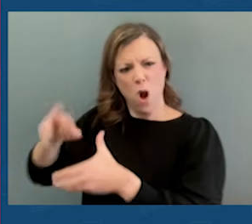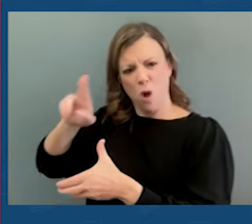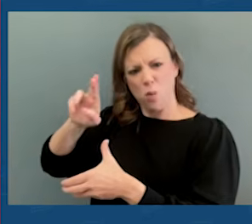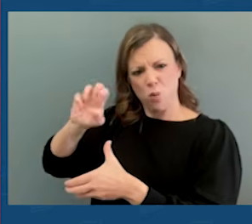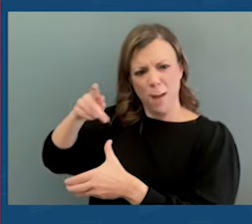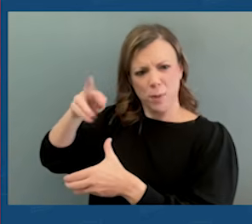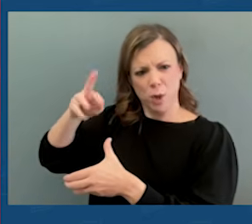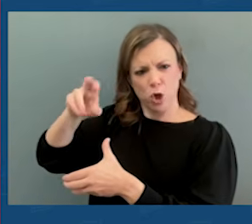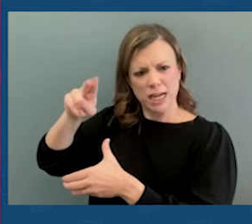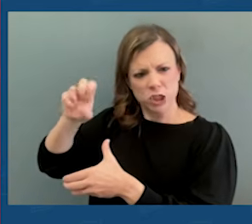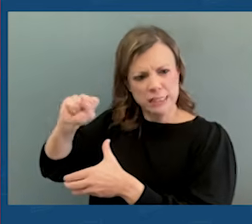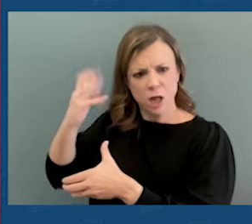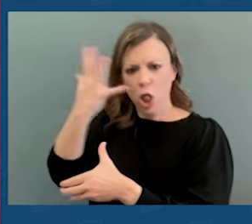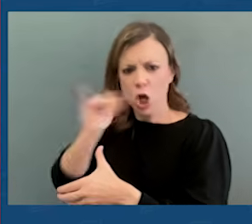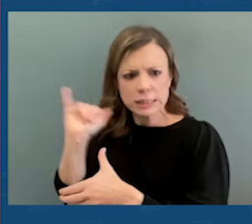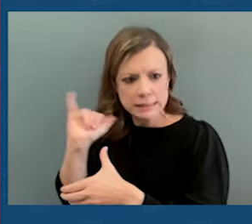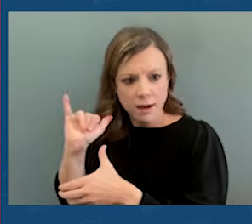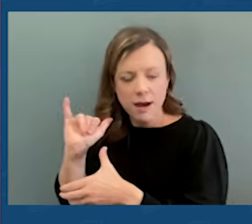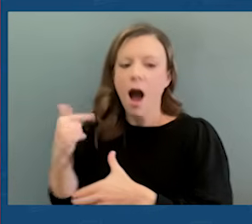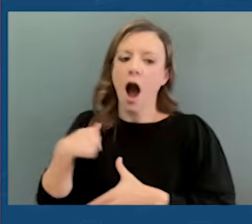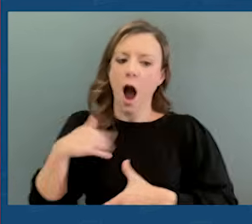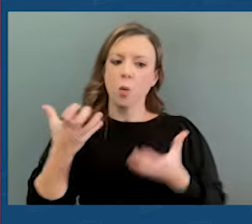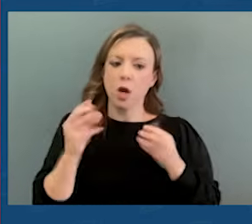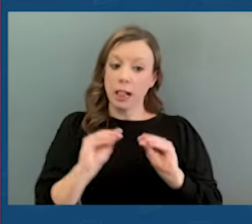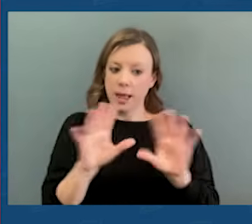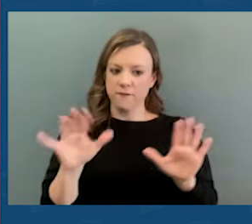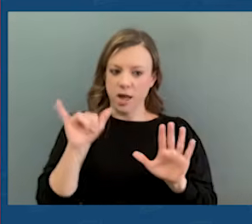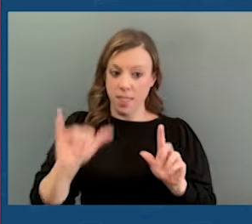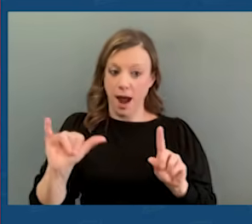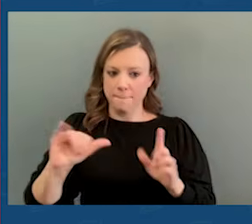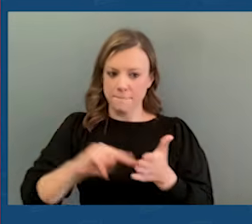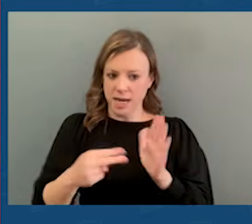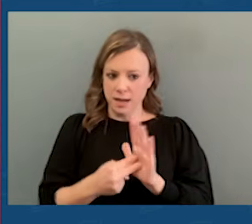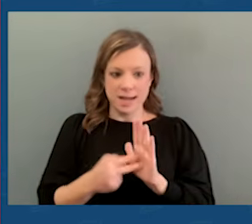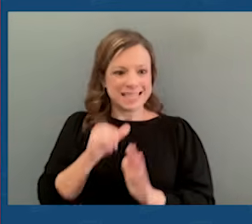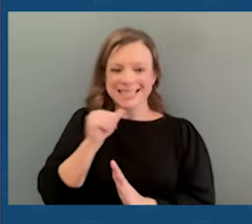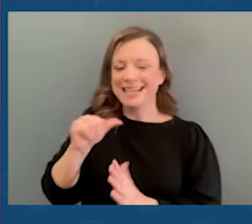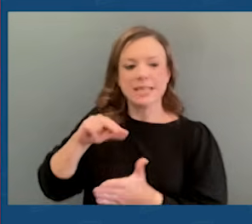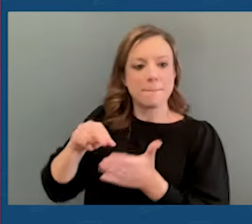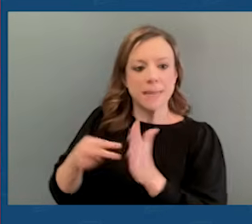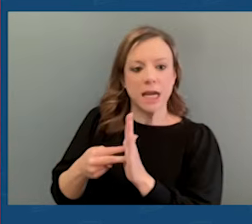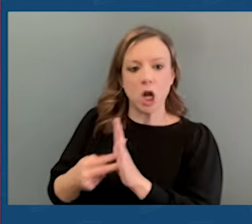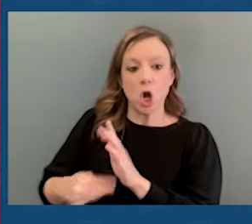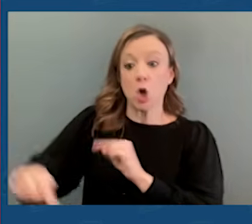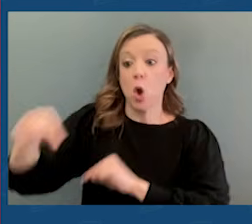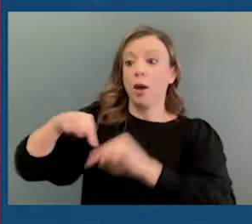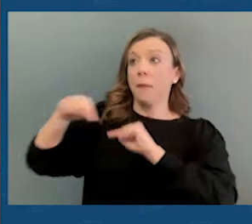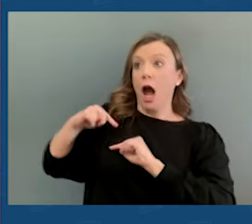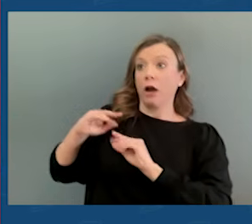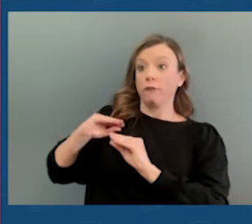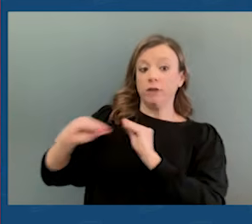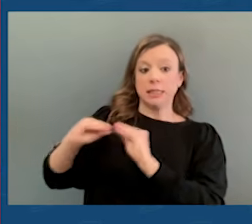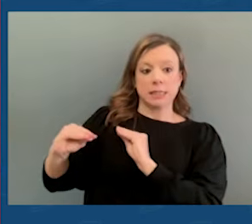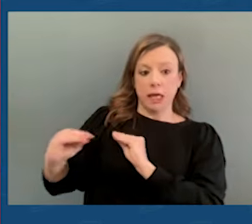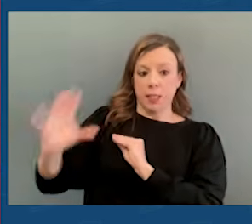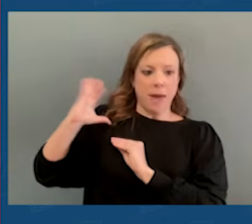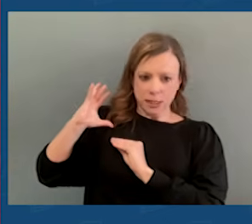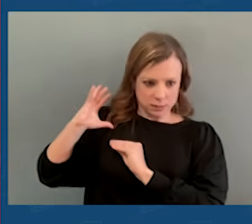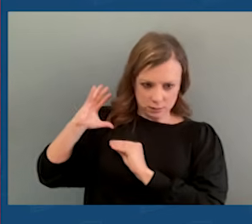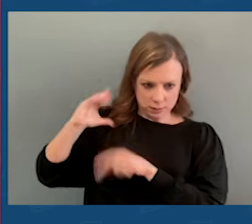And let's be clear about what reparations means. It doesn't mean fixing the past, undoing what happened. We can't do that. No one